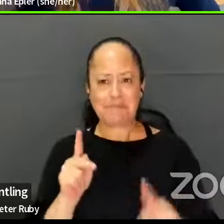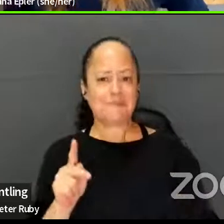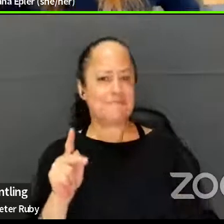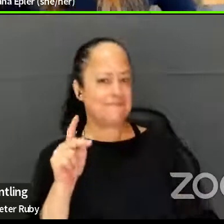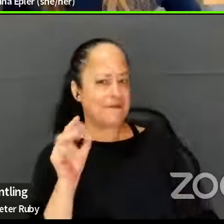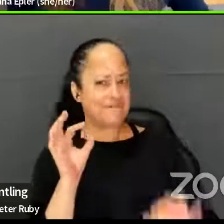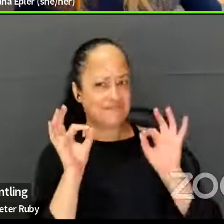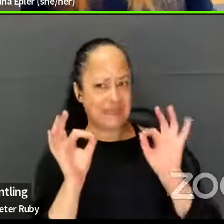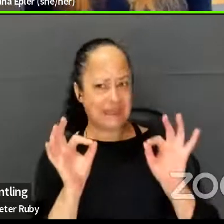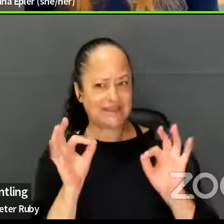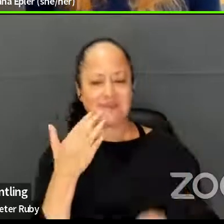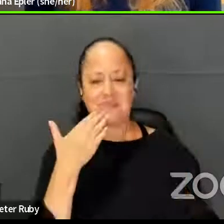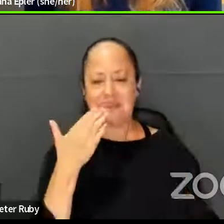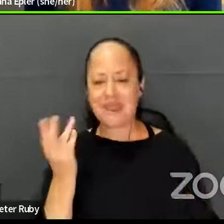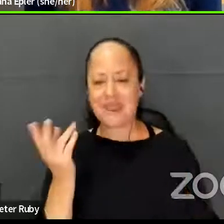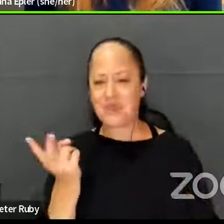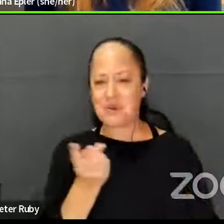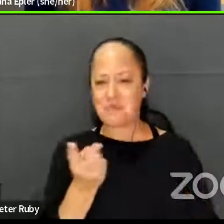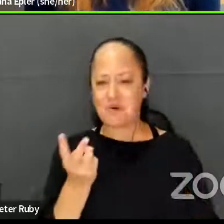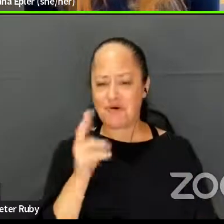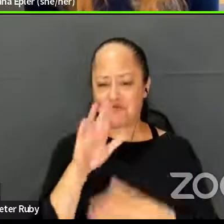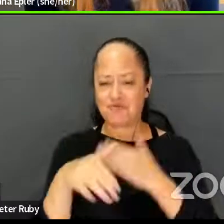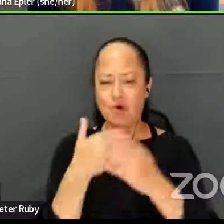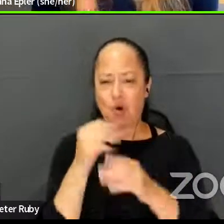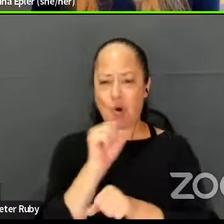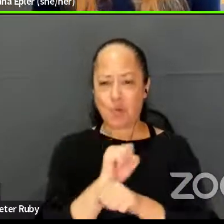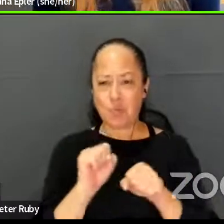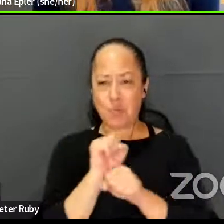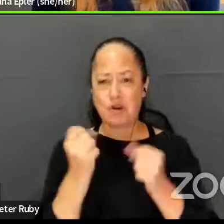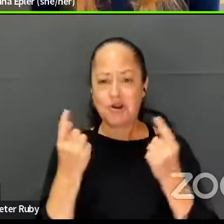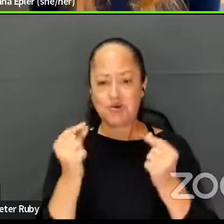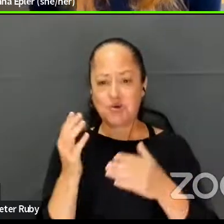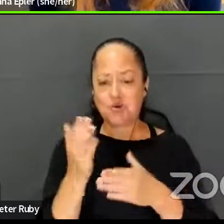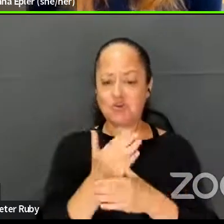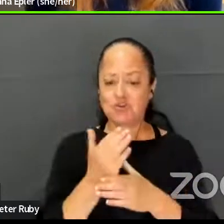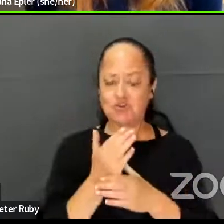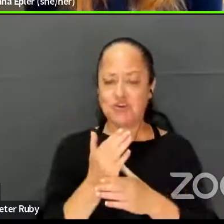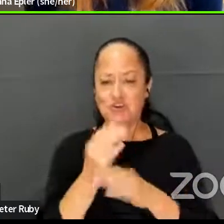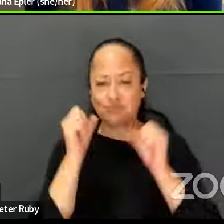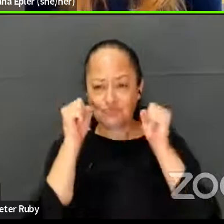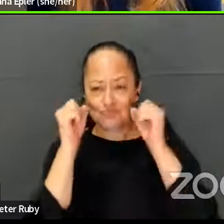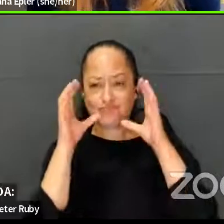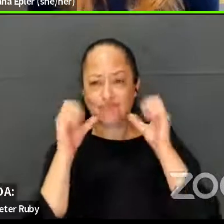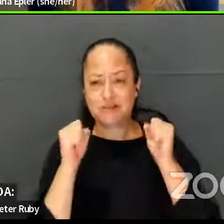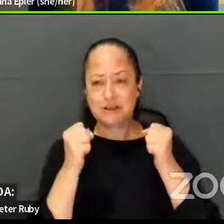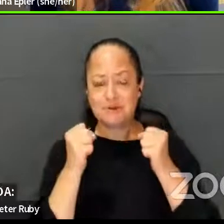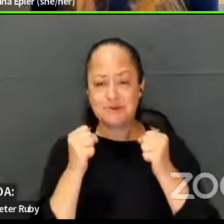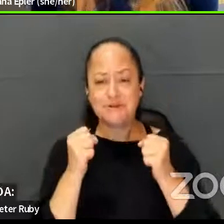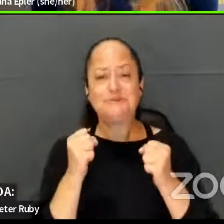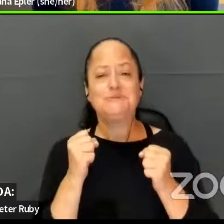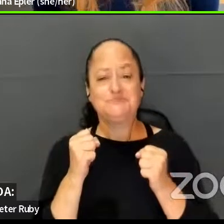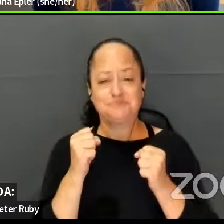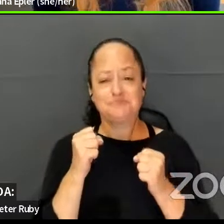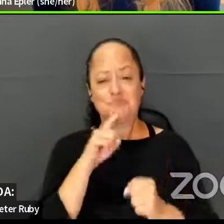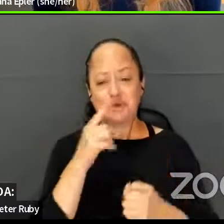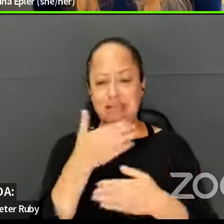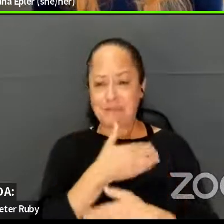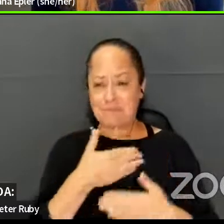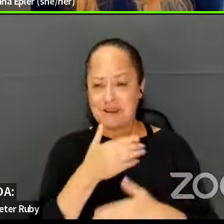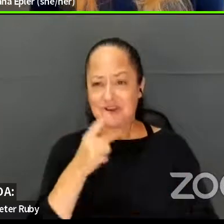Fantastic. Thank you both. Thank you both for all the work you do, for sharing your incredible insight with us today. Really appreciate you.